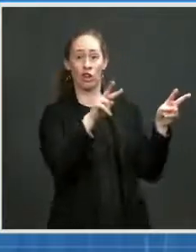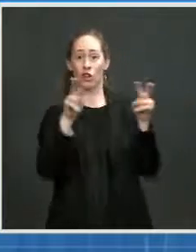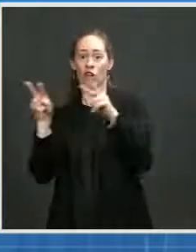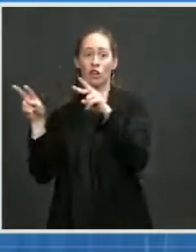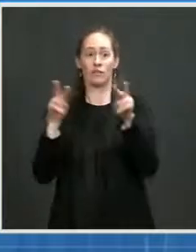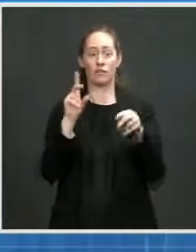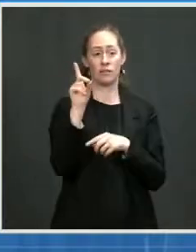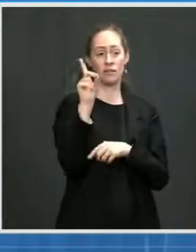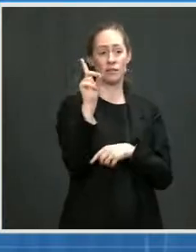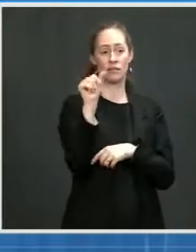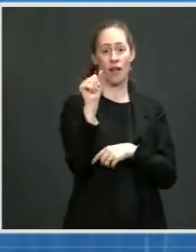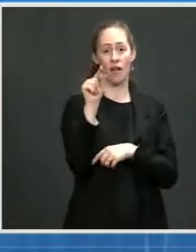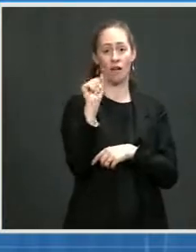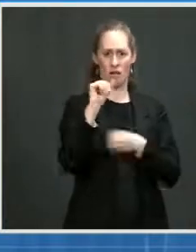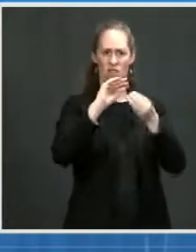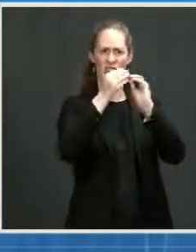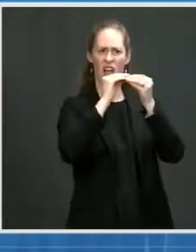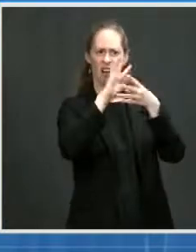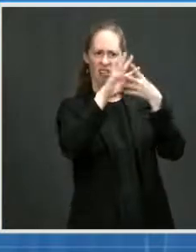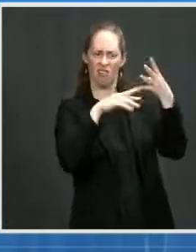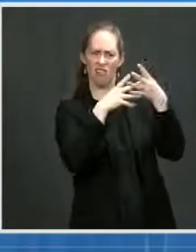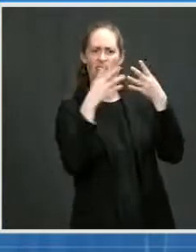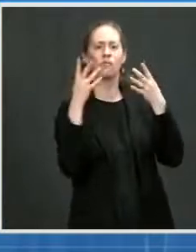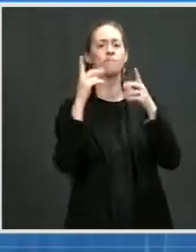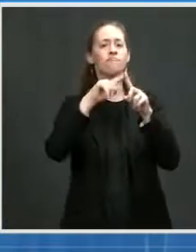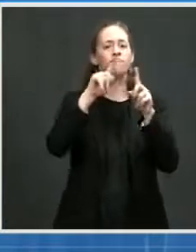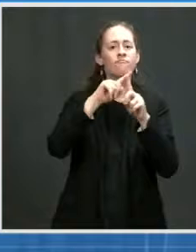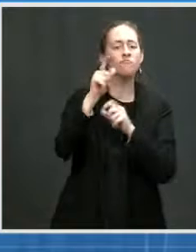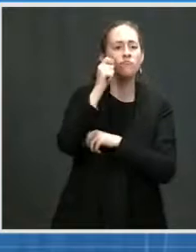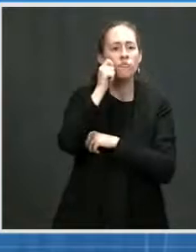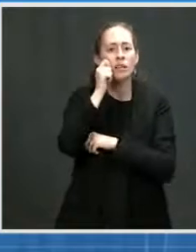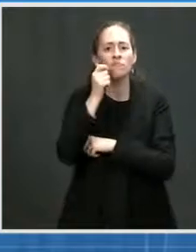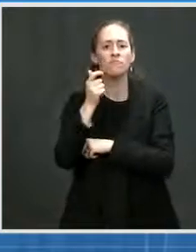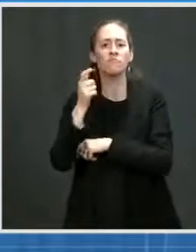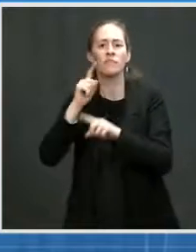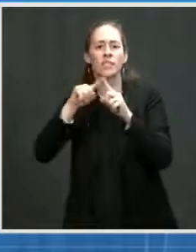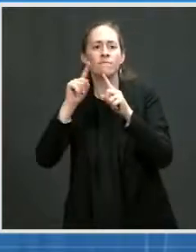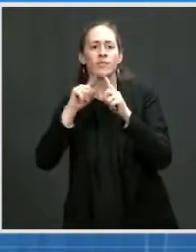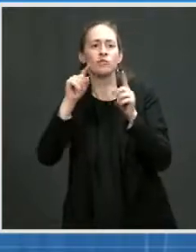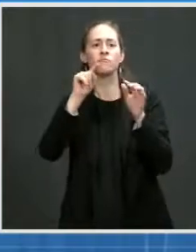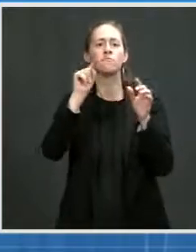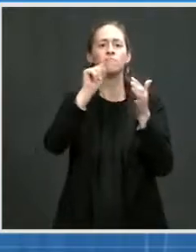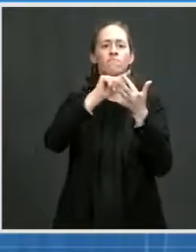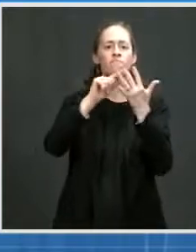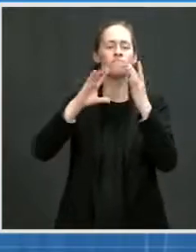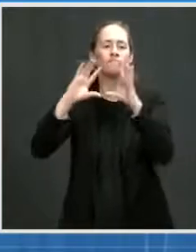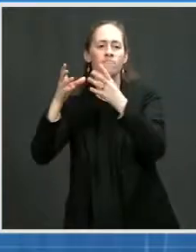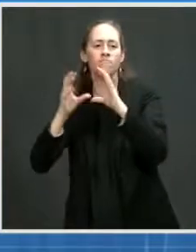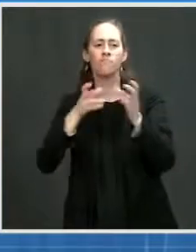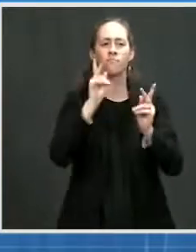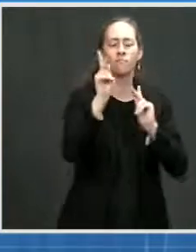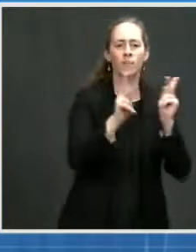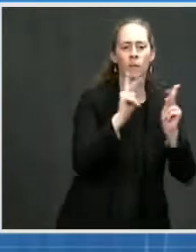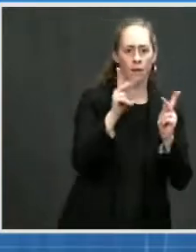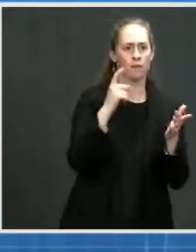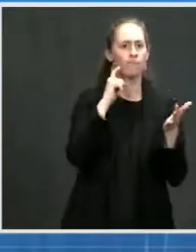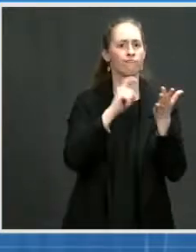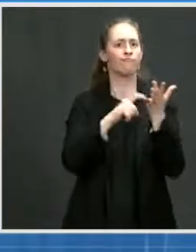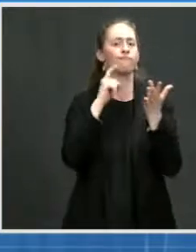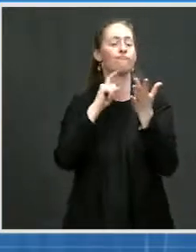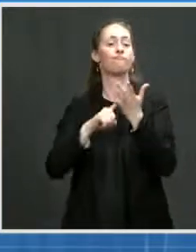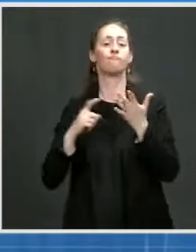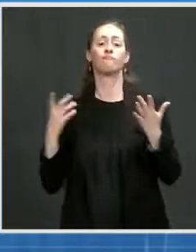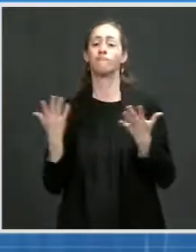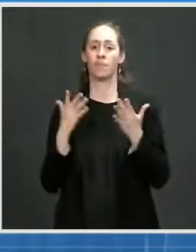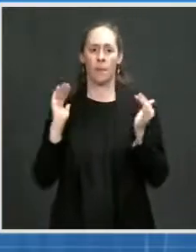it continues to suggest close to the majority of first vaccine doses administered to adults in recent weeks are going to